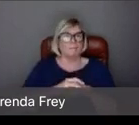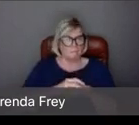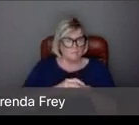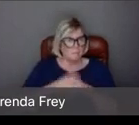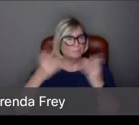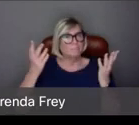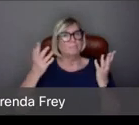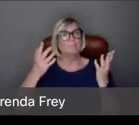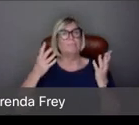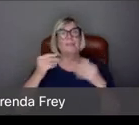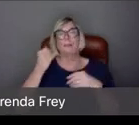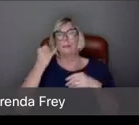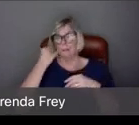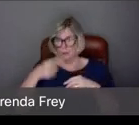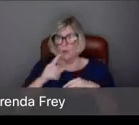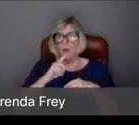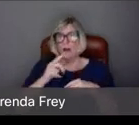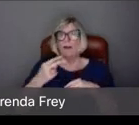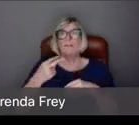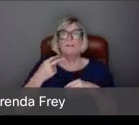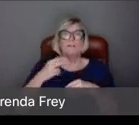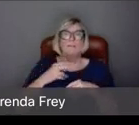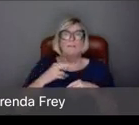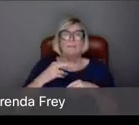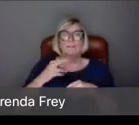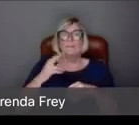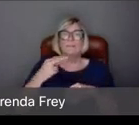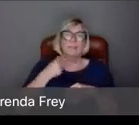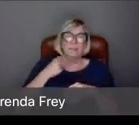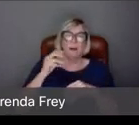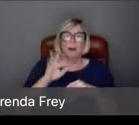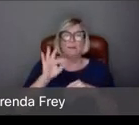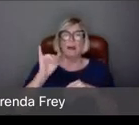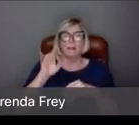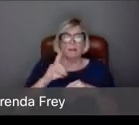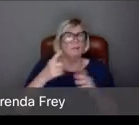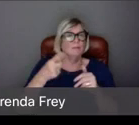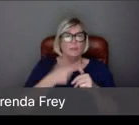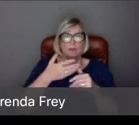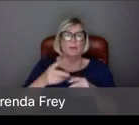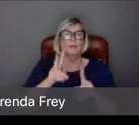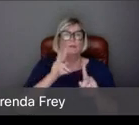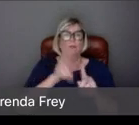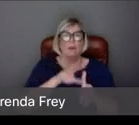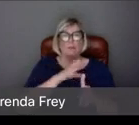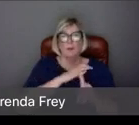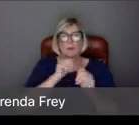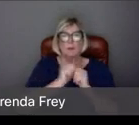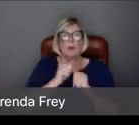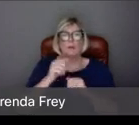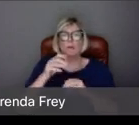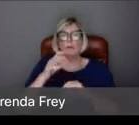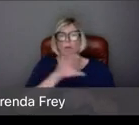And if you are a victim of identity theft, the first thing you should do is file a report with the police department and get a case number. It's very important moving